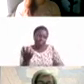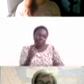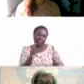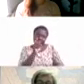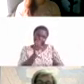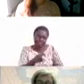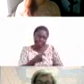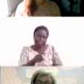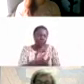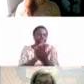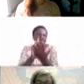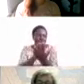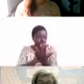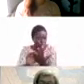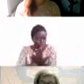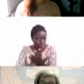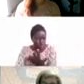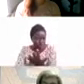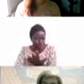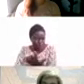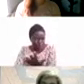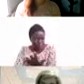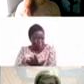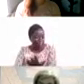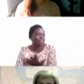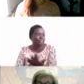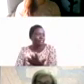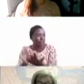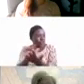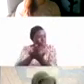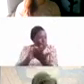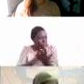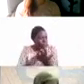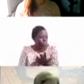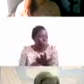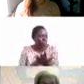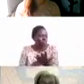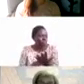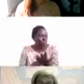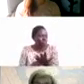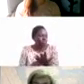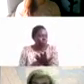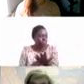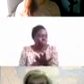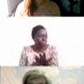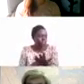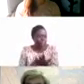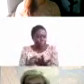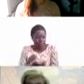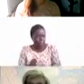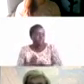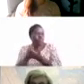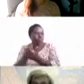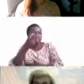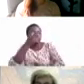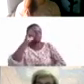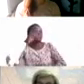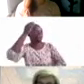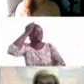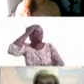sign language and Braille, but many people who have disabilities who can't read, they don't know how to read.